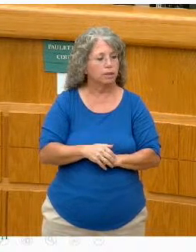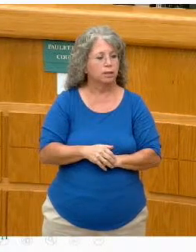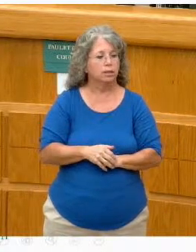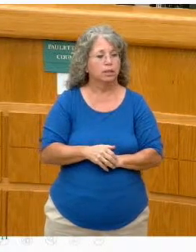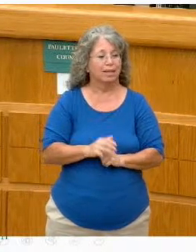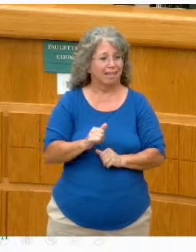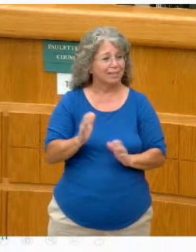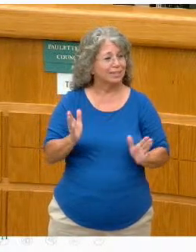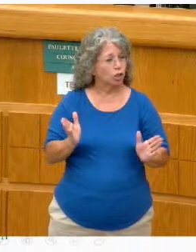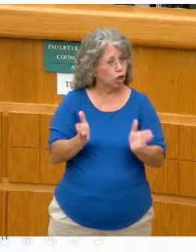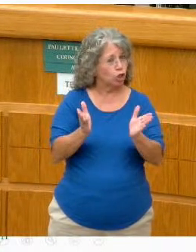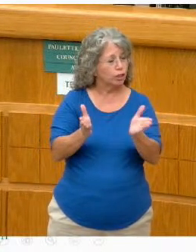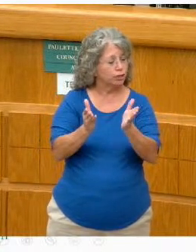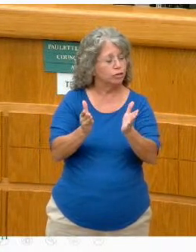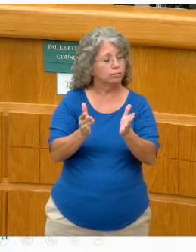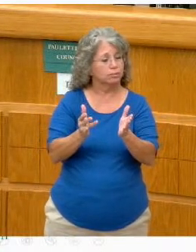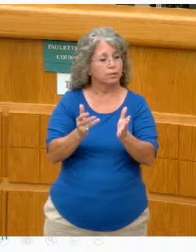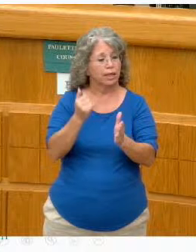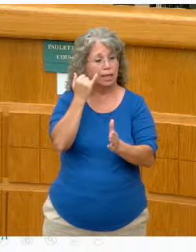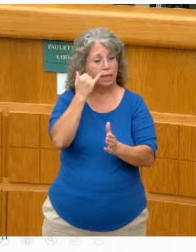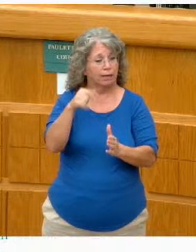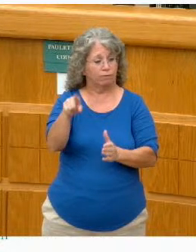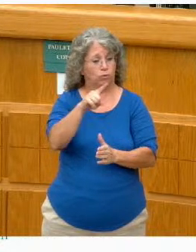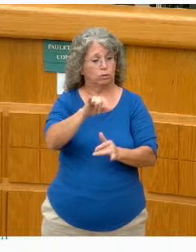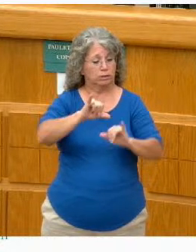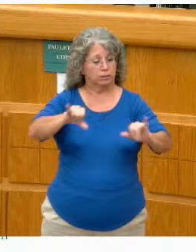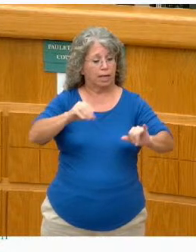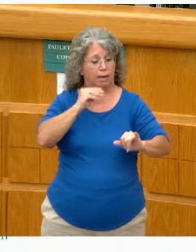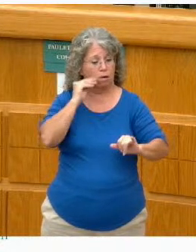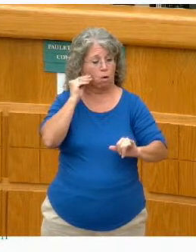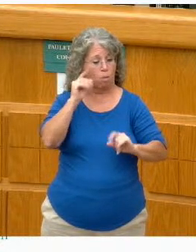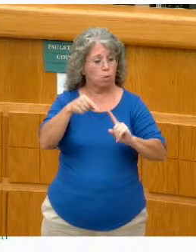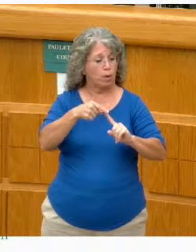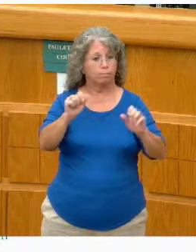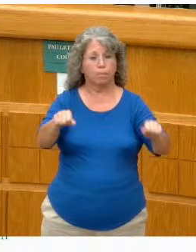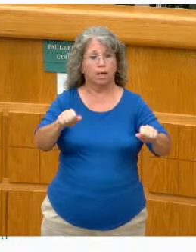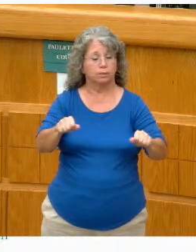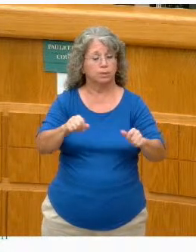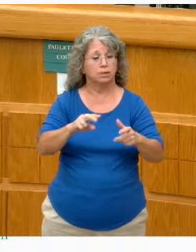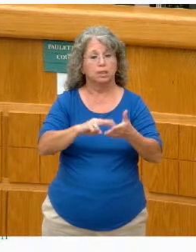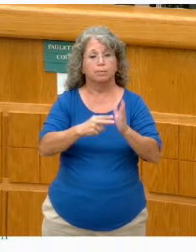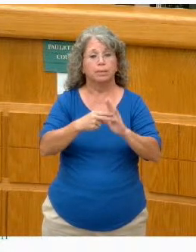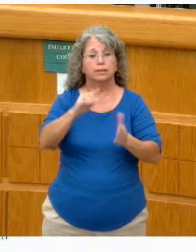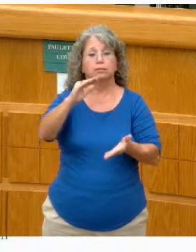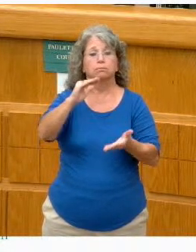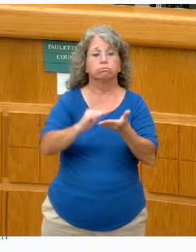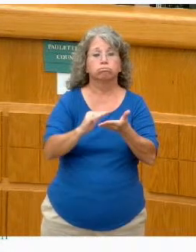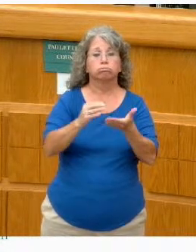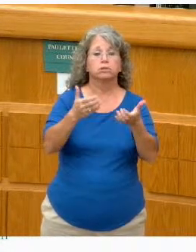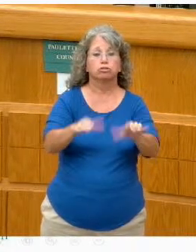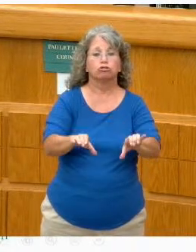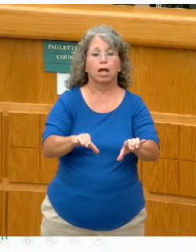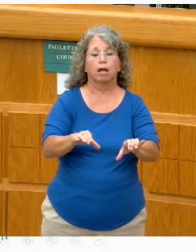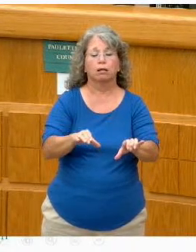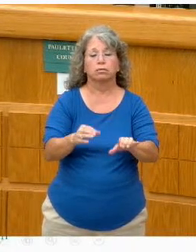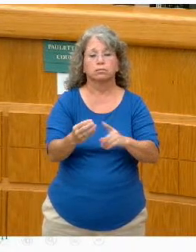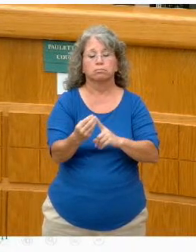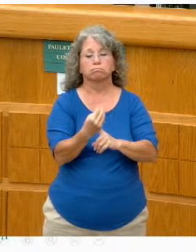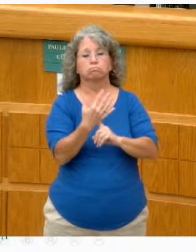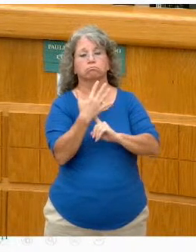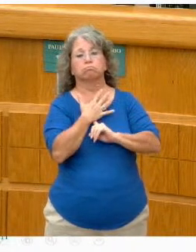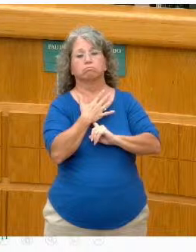you can, then it means that you're not contracting COVID-19 and you're not contributing to the spread of COVID-19. If